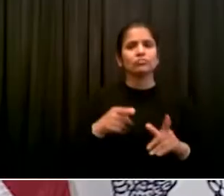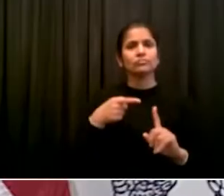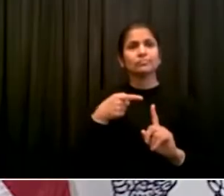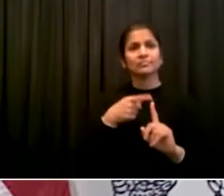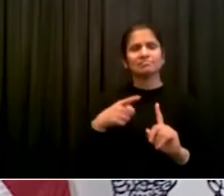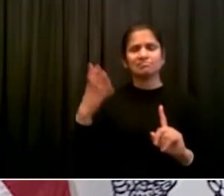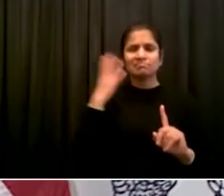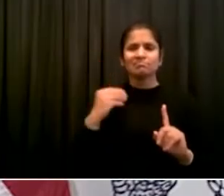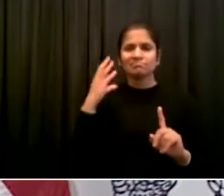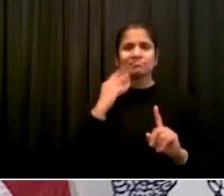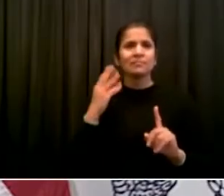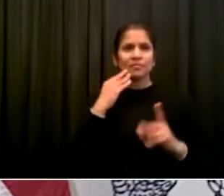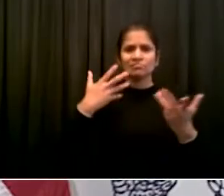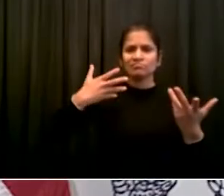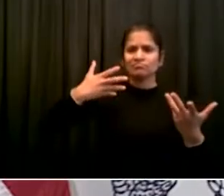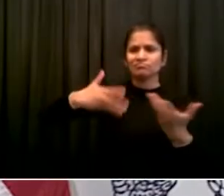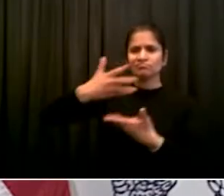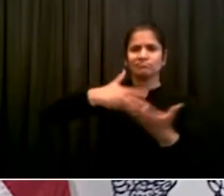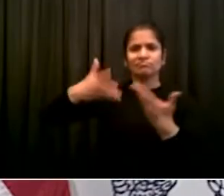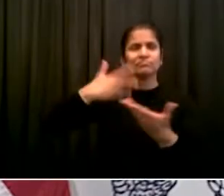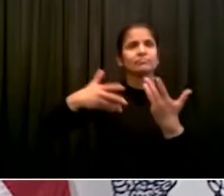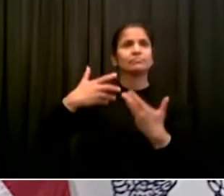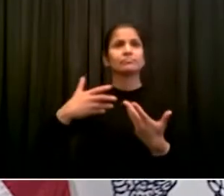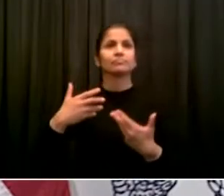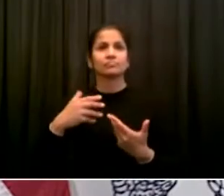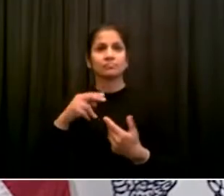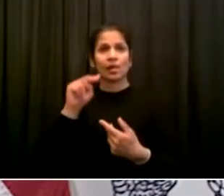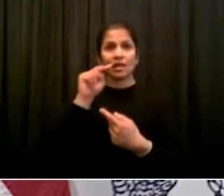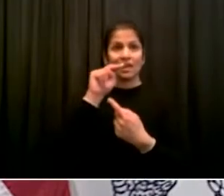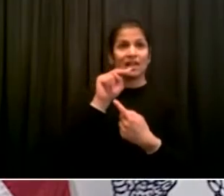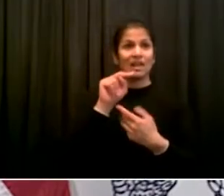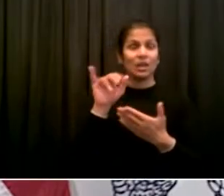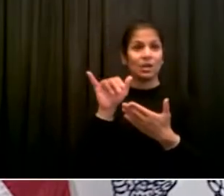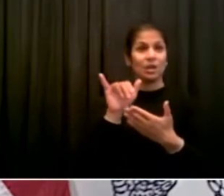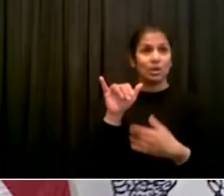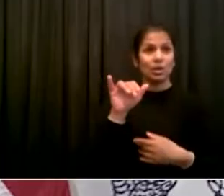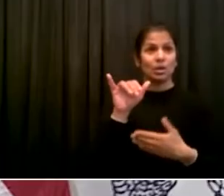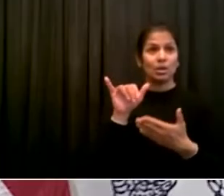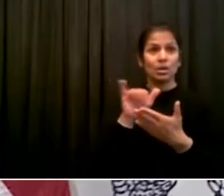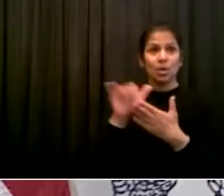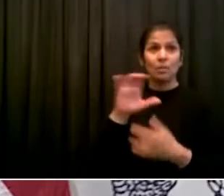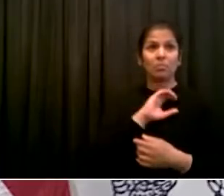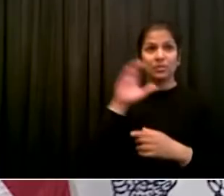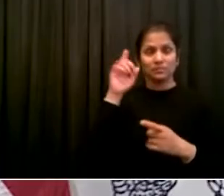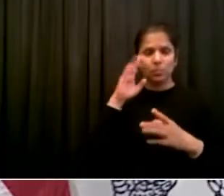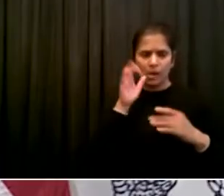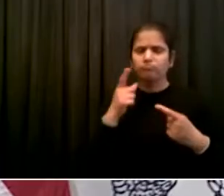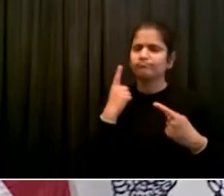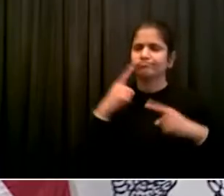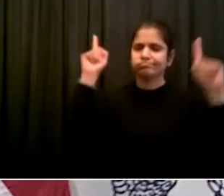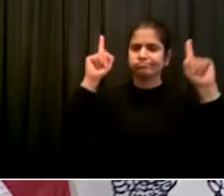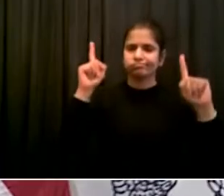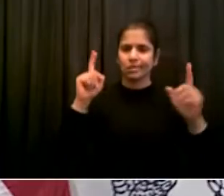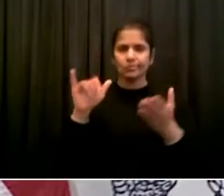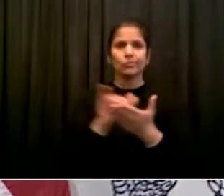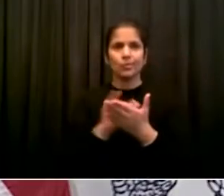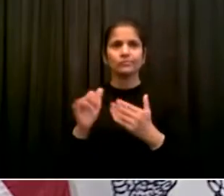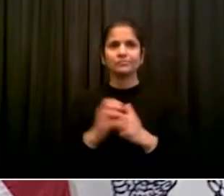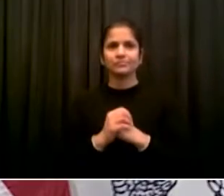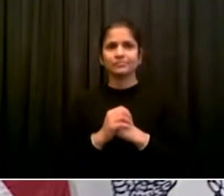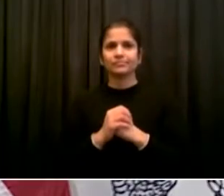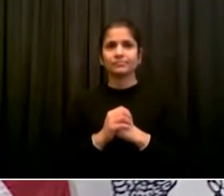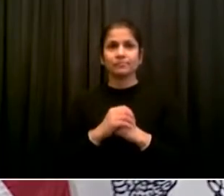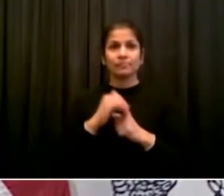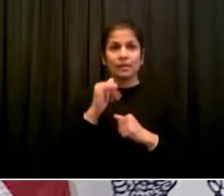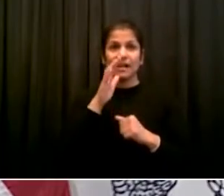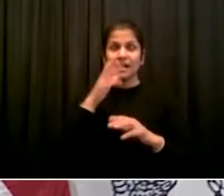they foresaw, what they thought would work, and he heard them. And he also has recognized a history that must be overcome. He gave a